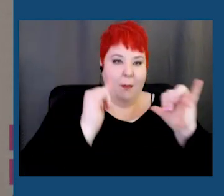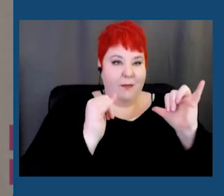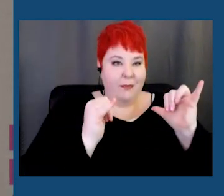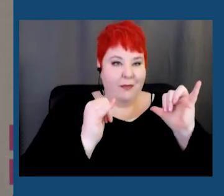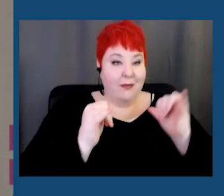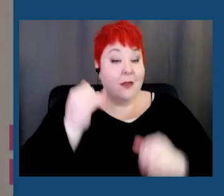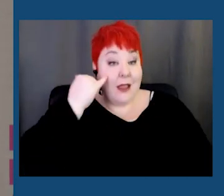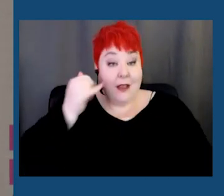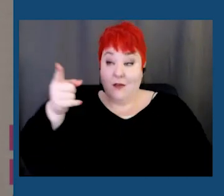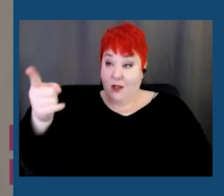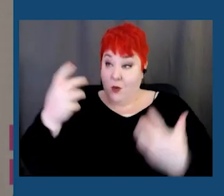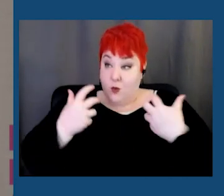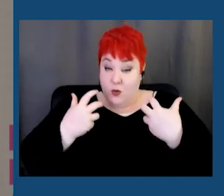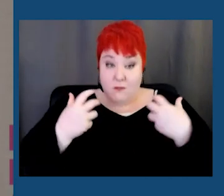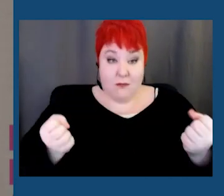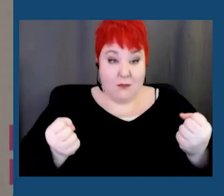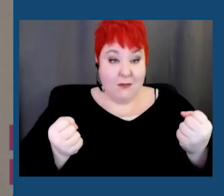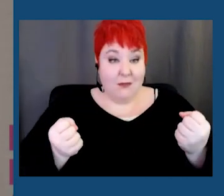the courage,